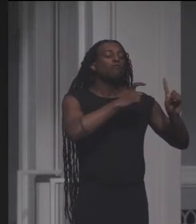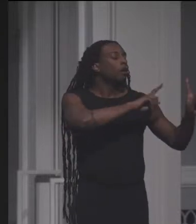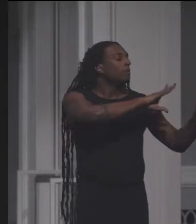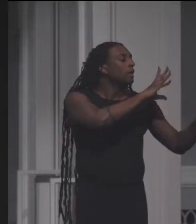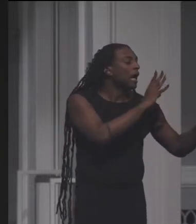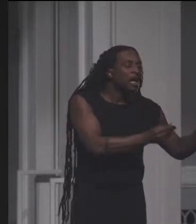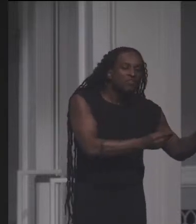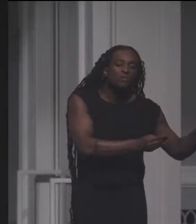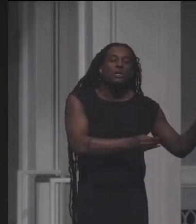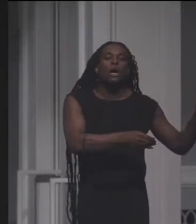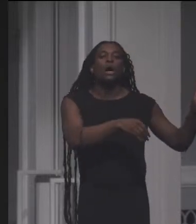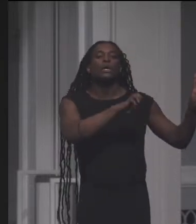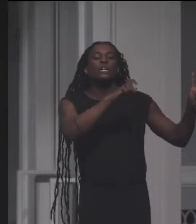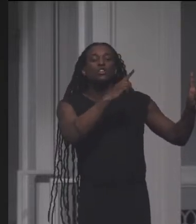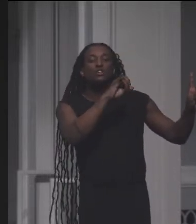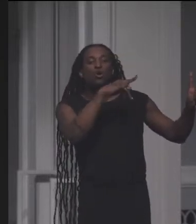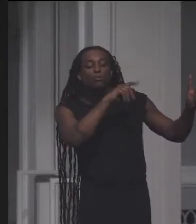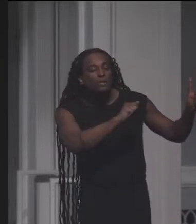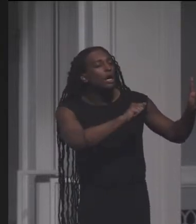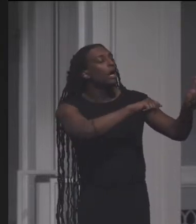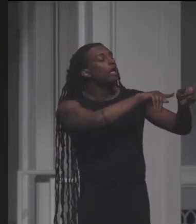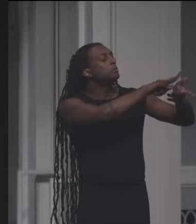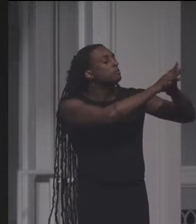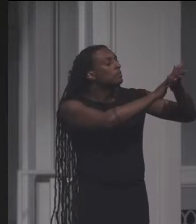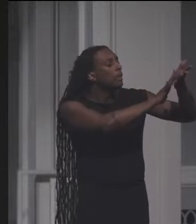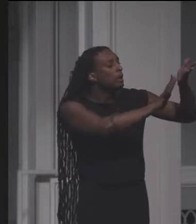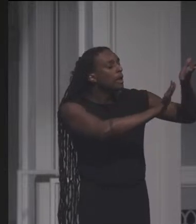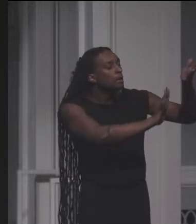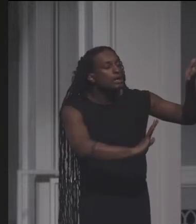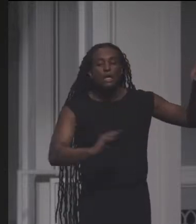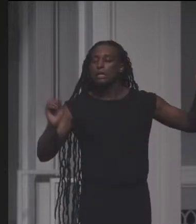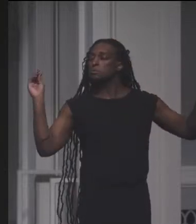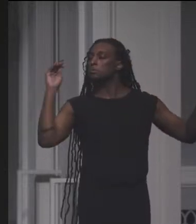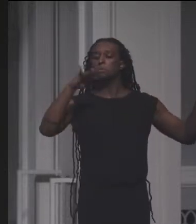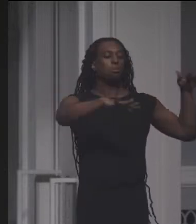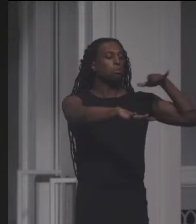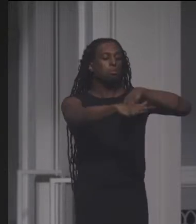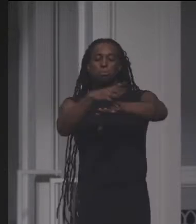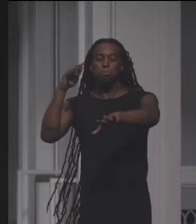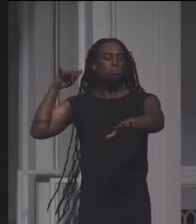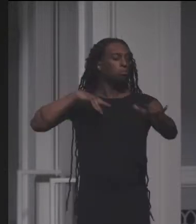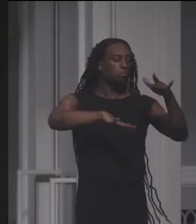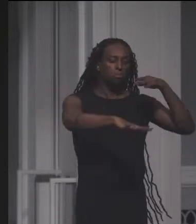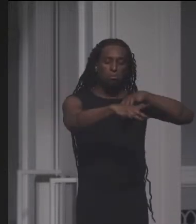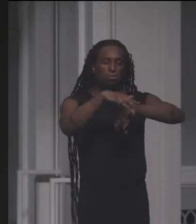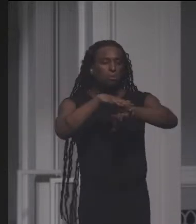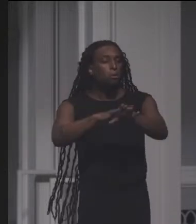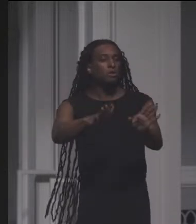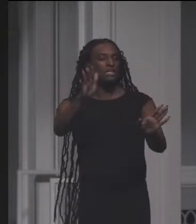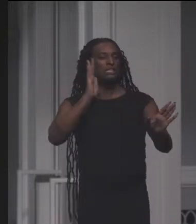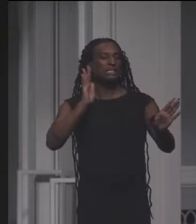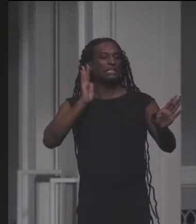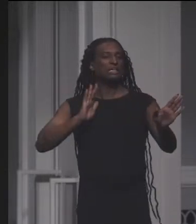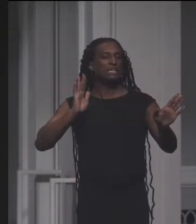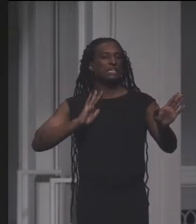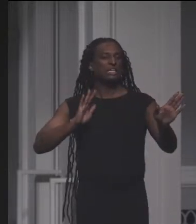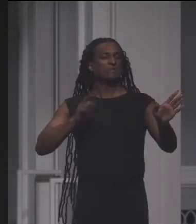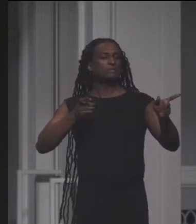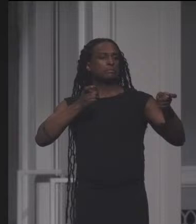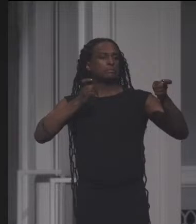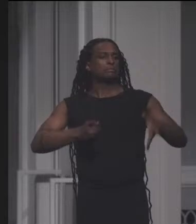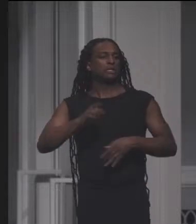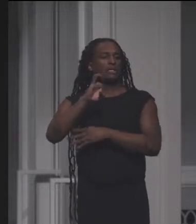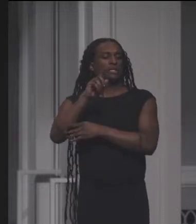you had people. I mean, just going back to Theodore, the Archbishop of Canterbury, he was Greek,